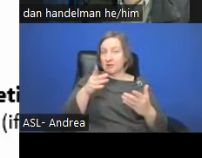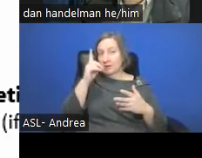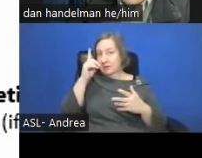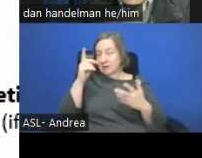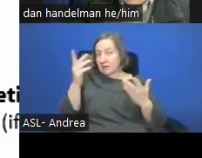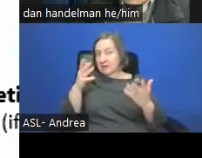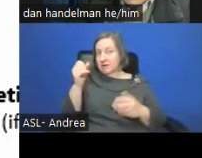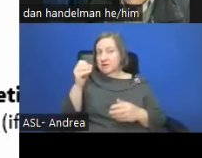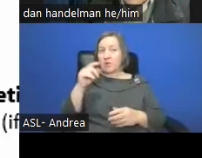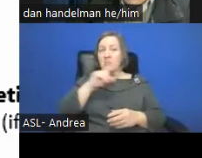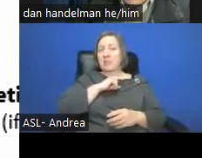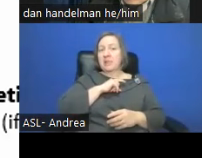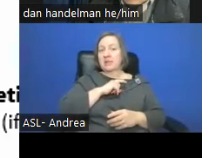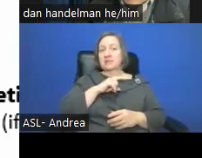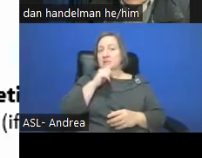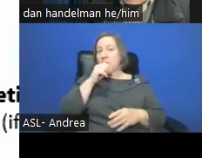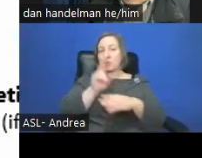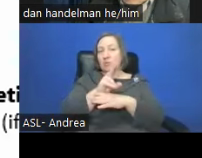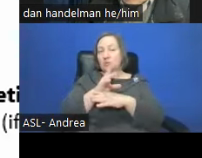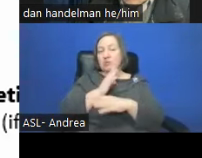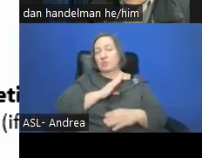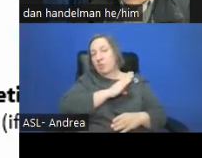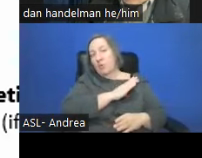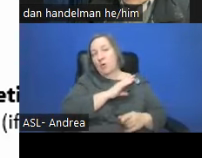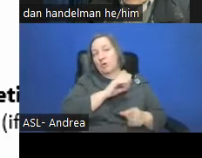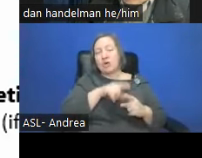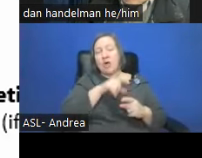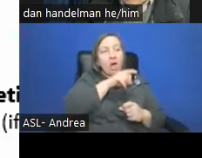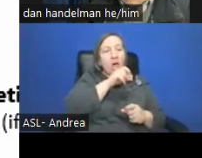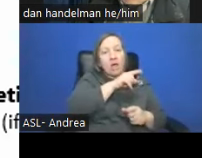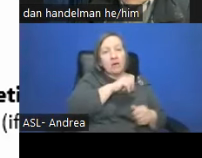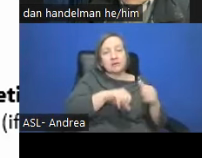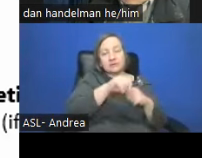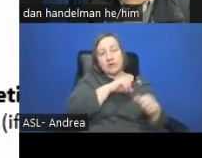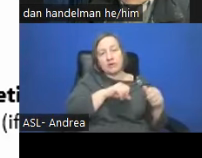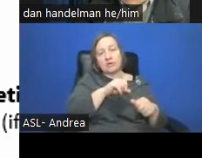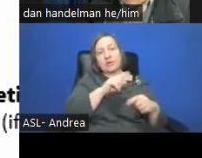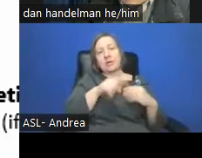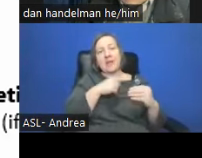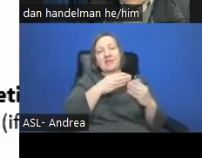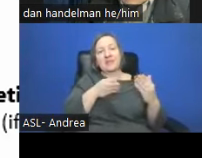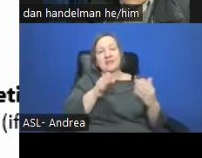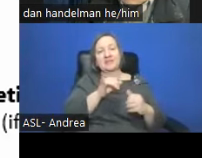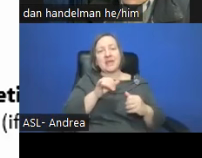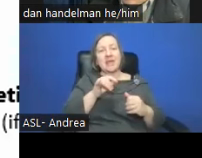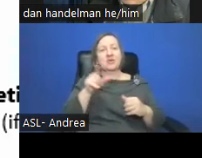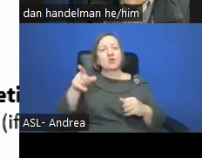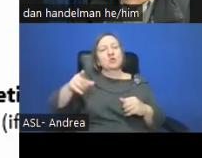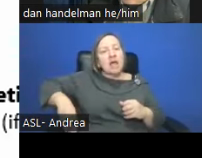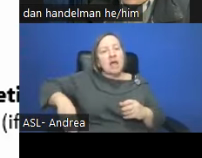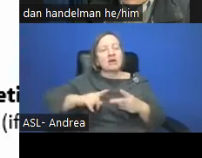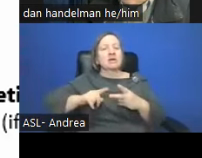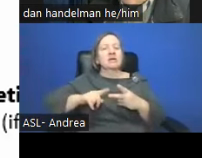using the board to basically rat out other police officers about things like you're tardy, you're